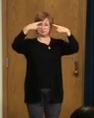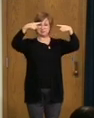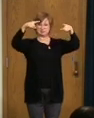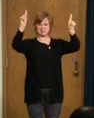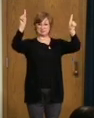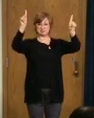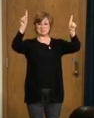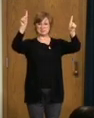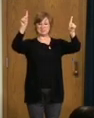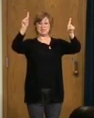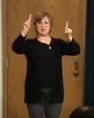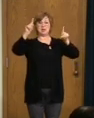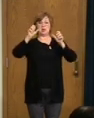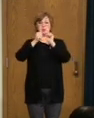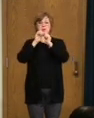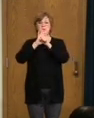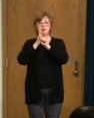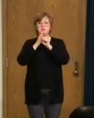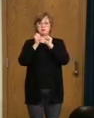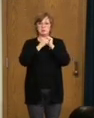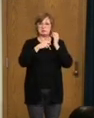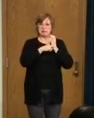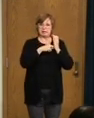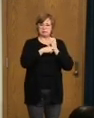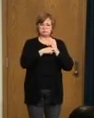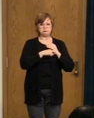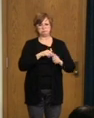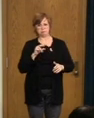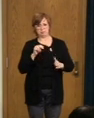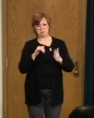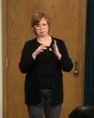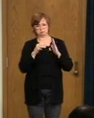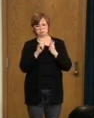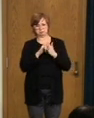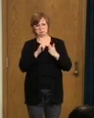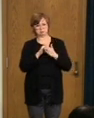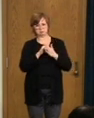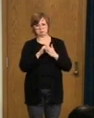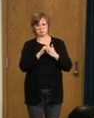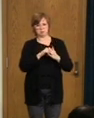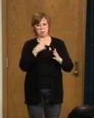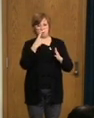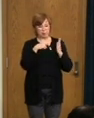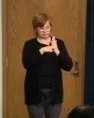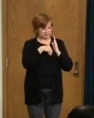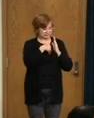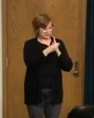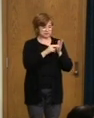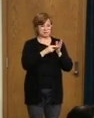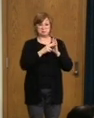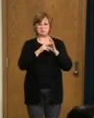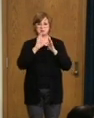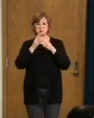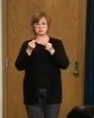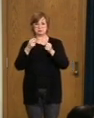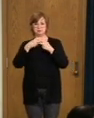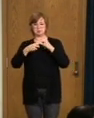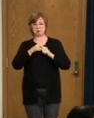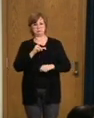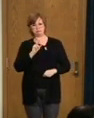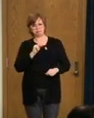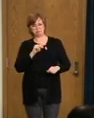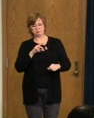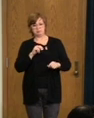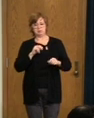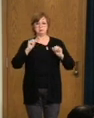People in this province and anywhere else in the world need to comply with the public health orders that are in place for the very reason that